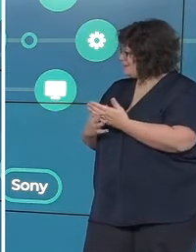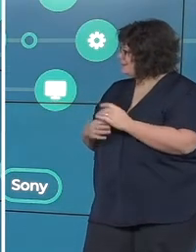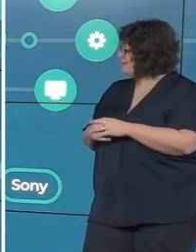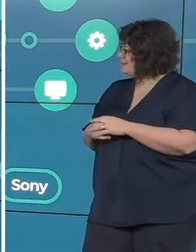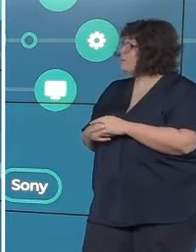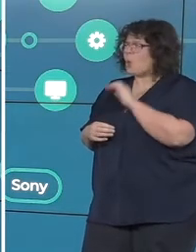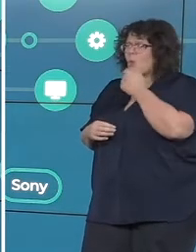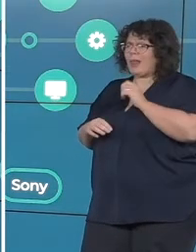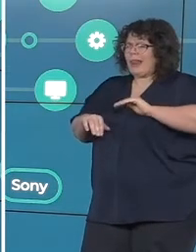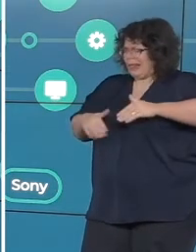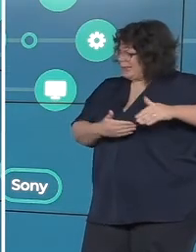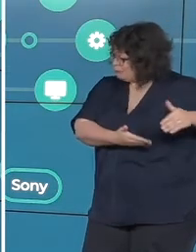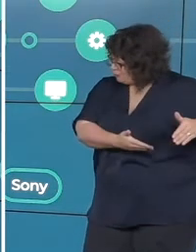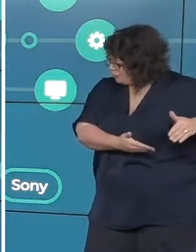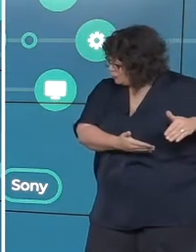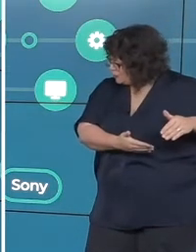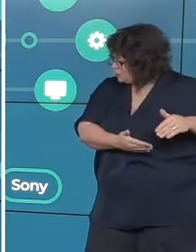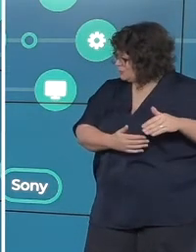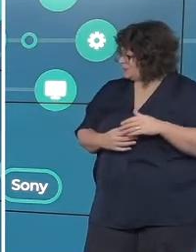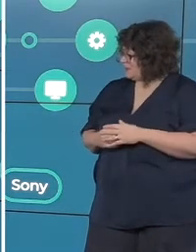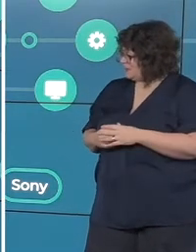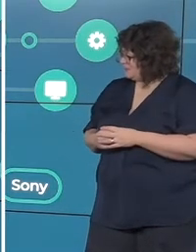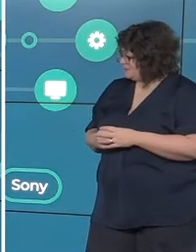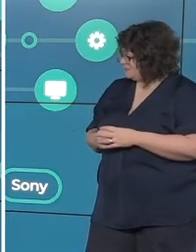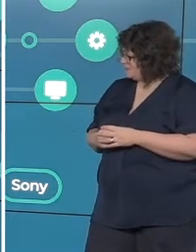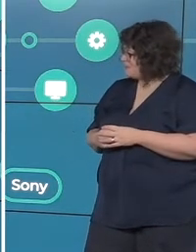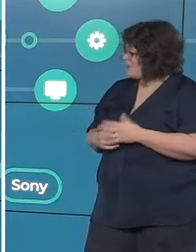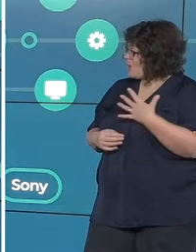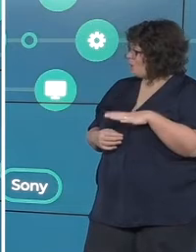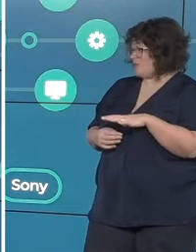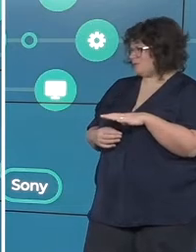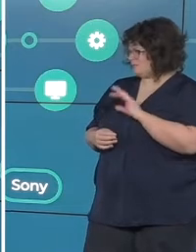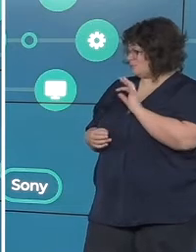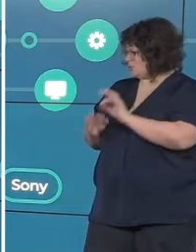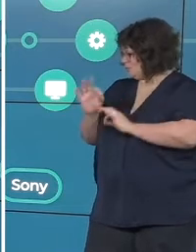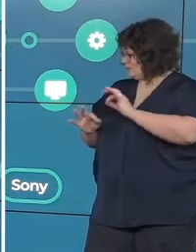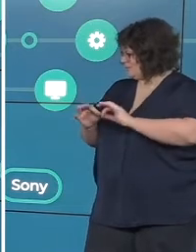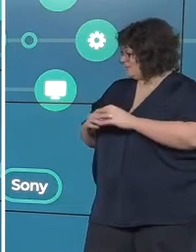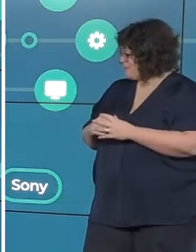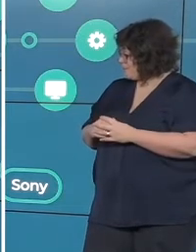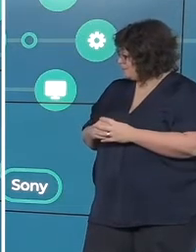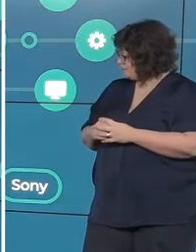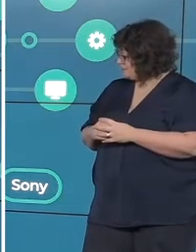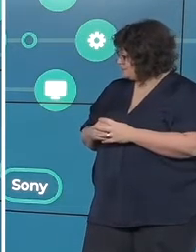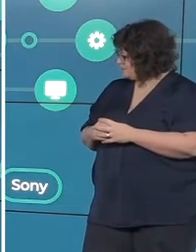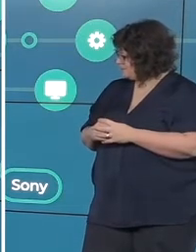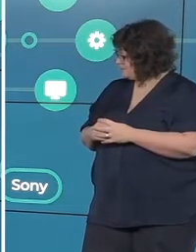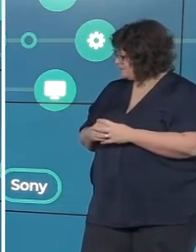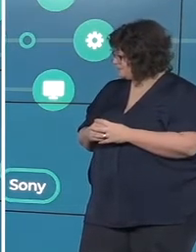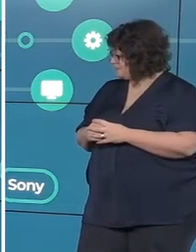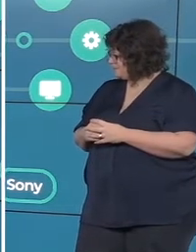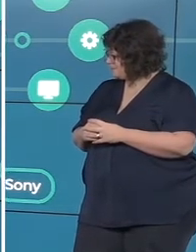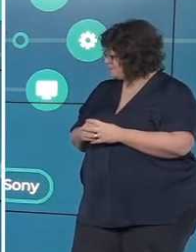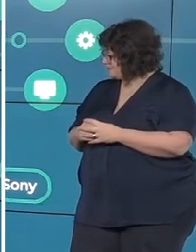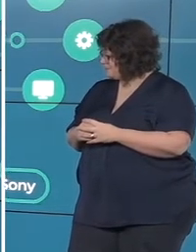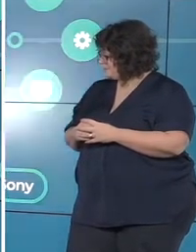been on stage earlier today. And then we'll open it up for the group. How does that sound to everyone? Good? All right. Let's open it up